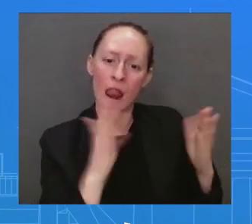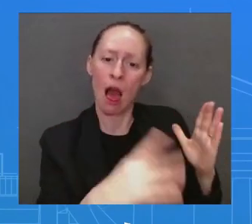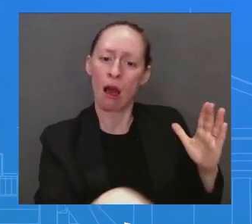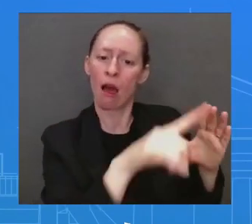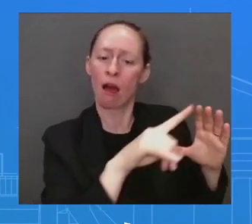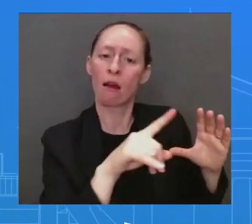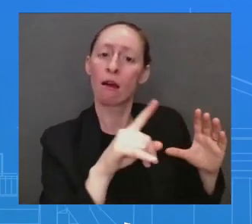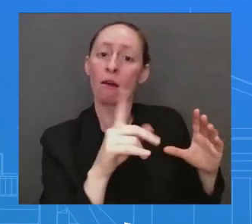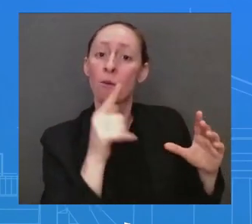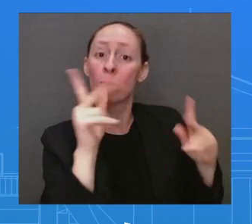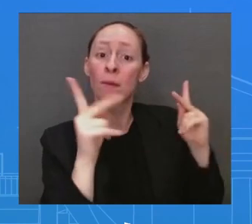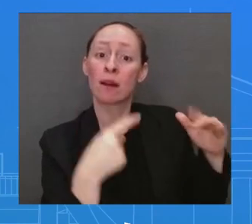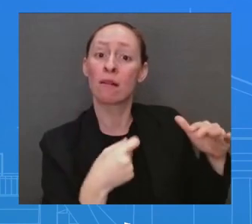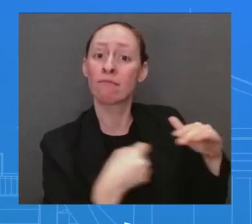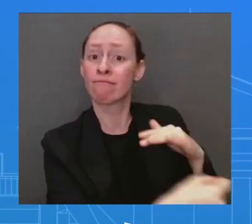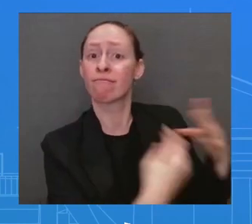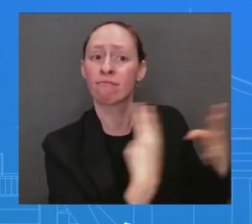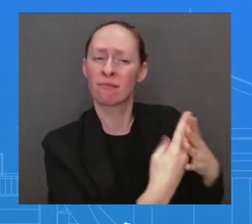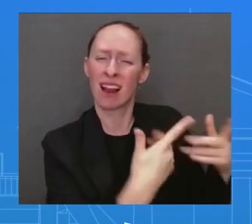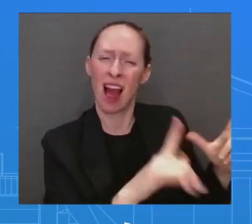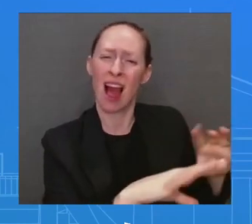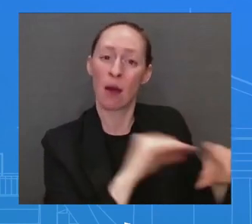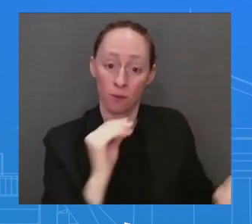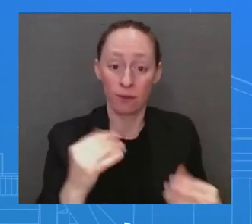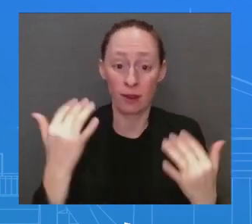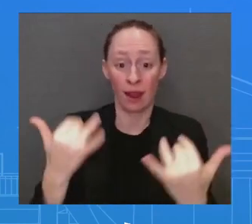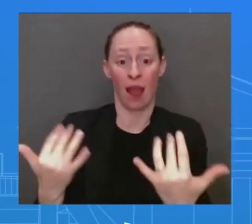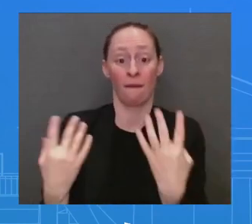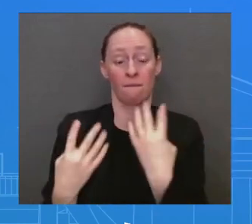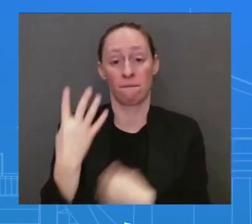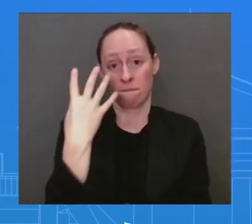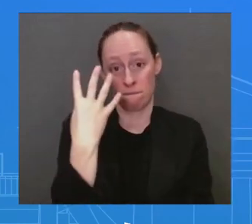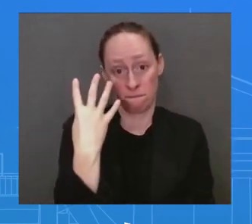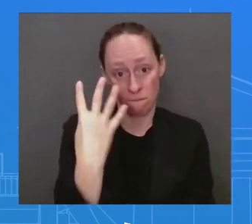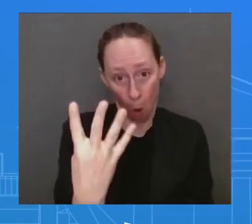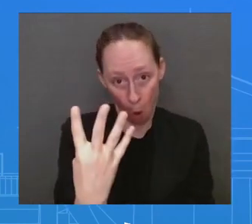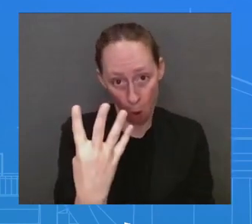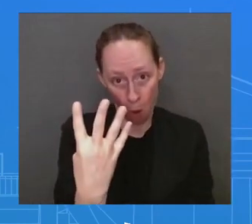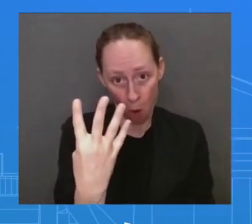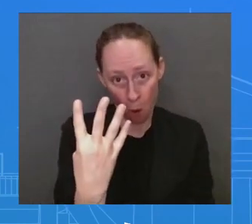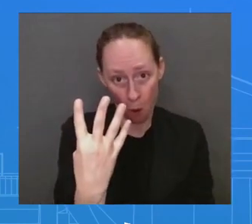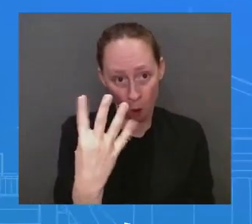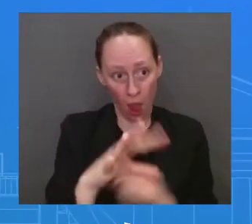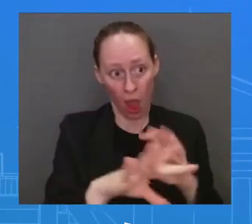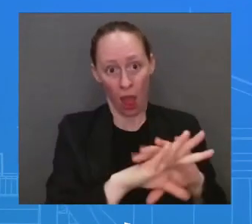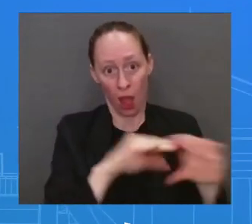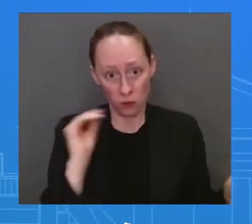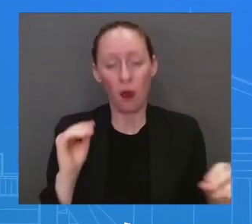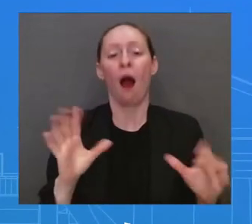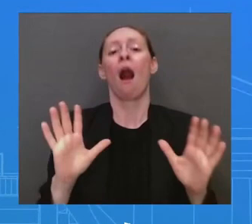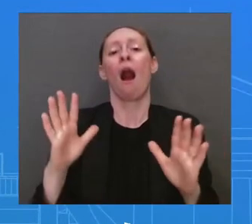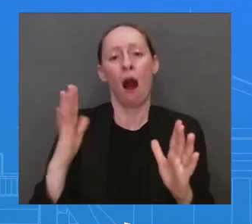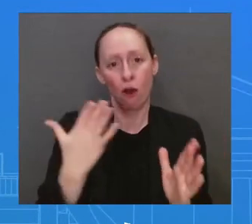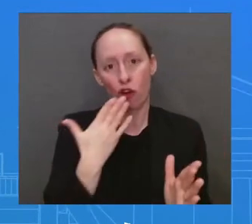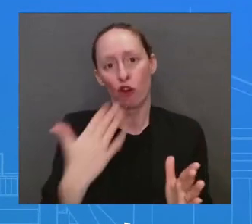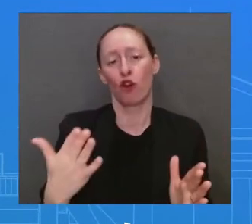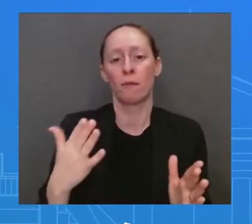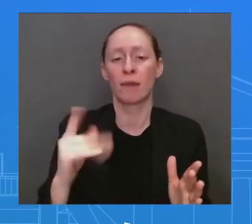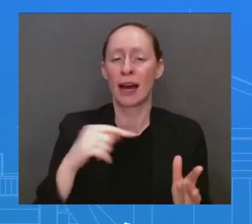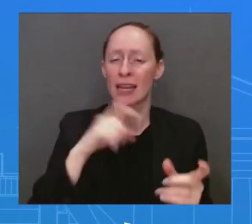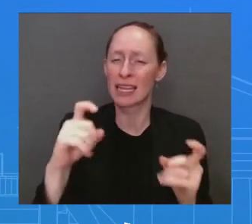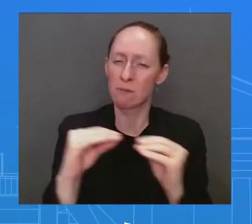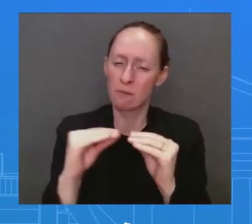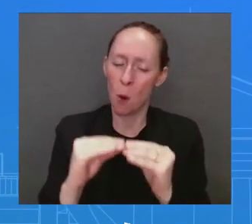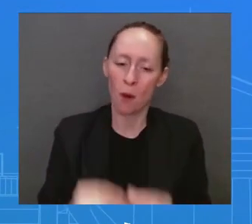got four now families who are going to get reunited. That's a good thing. And we think that work needs to continue. If a pause rather than a ceasefire is what's